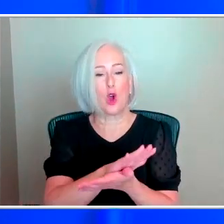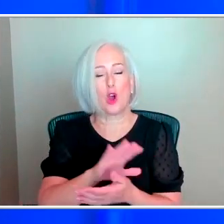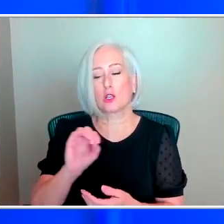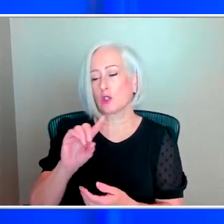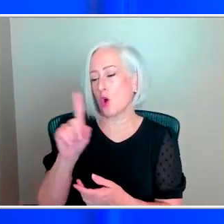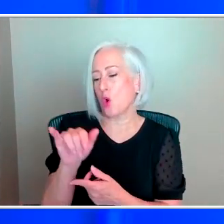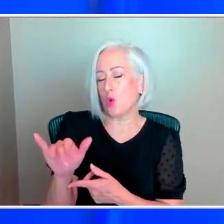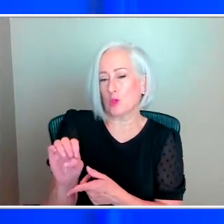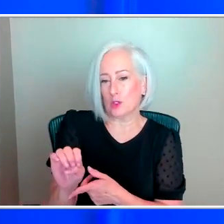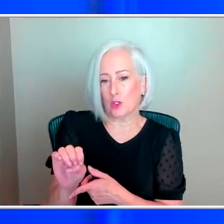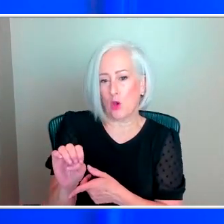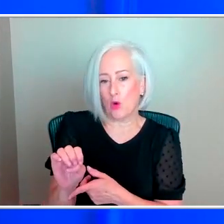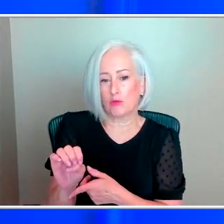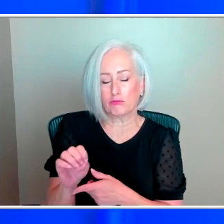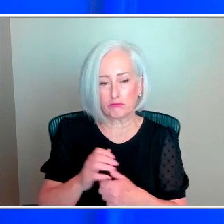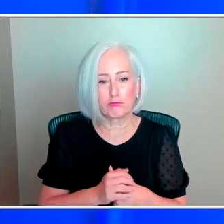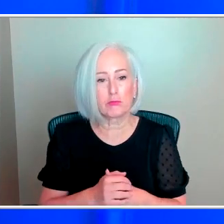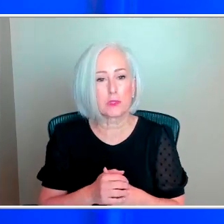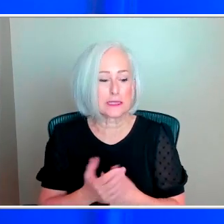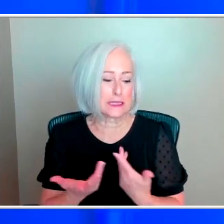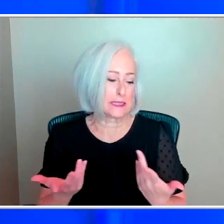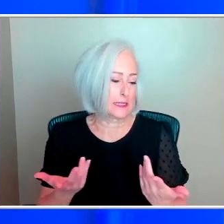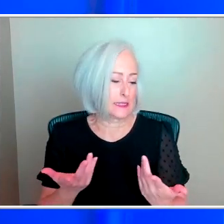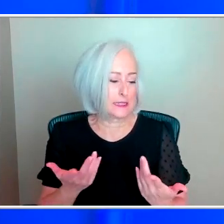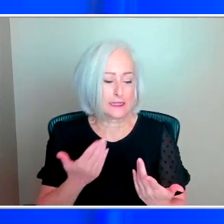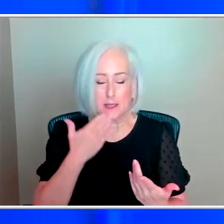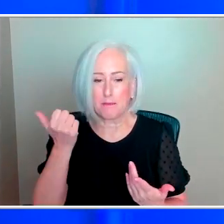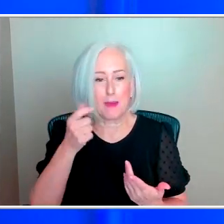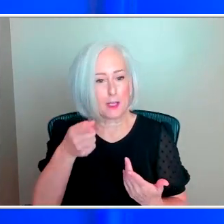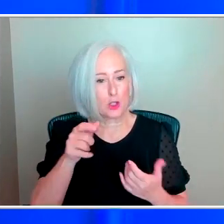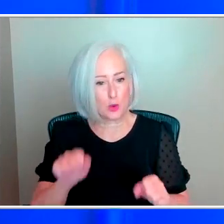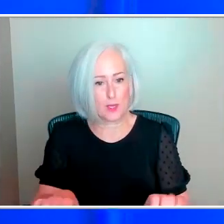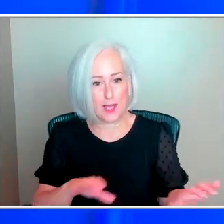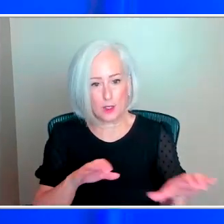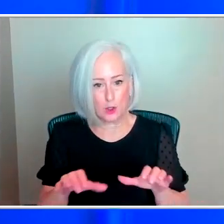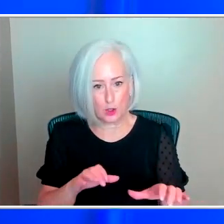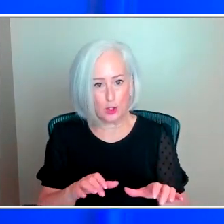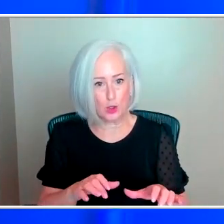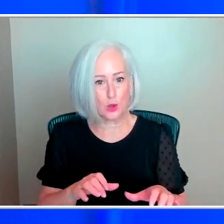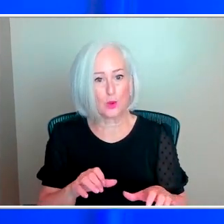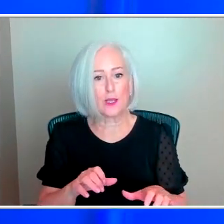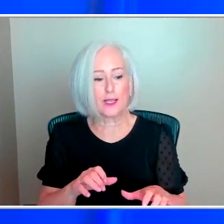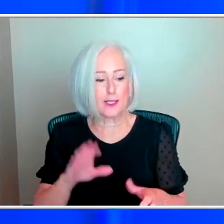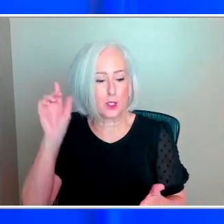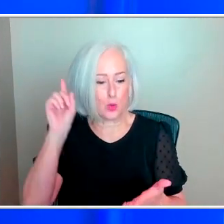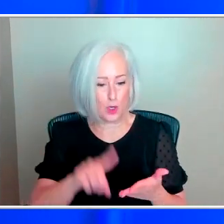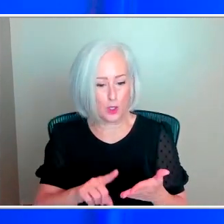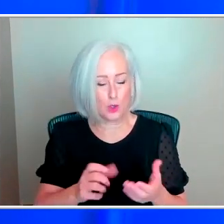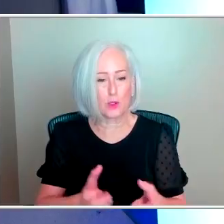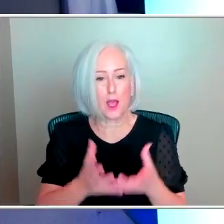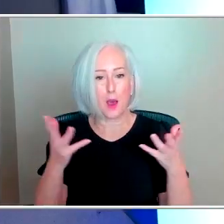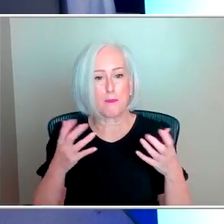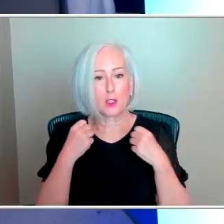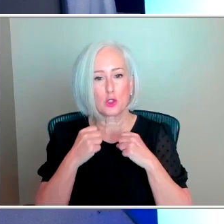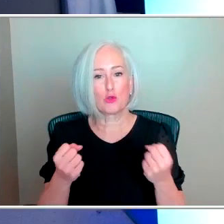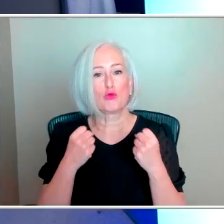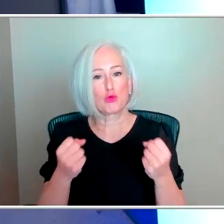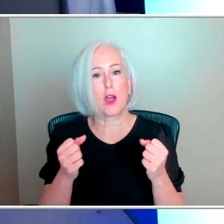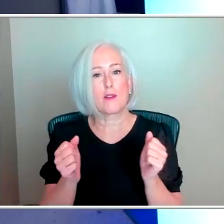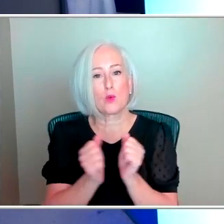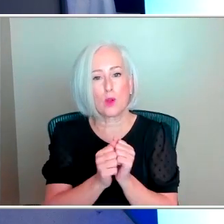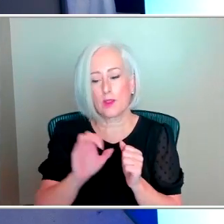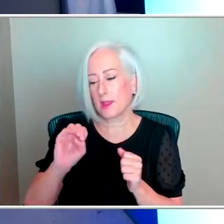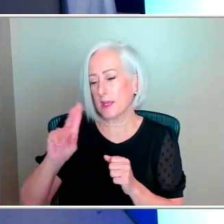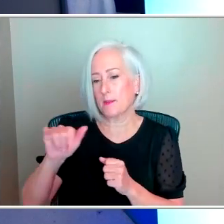do about the particulate except decrease the use of an automobile that has emissions. Do you think the state and